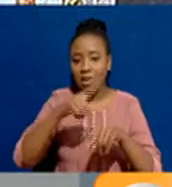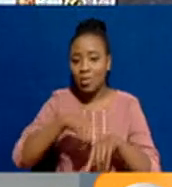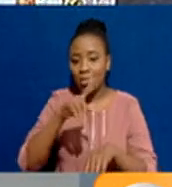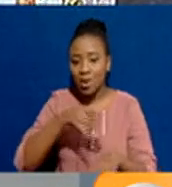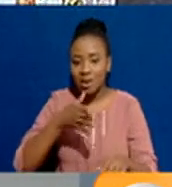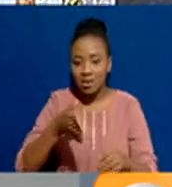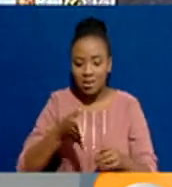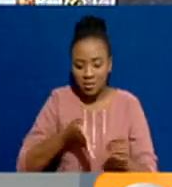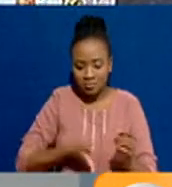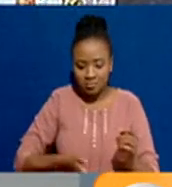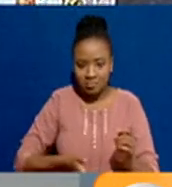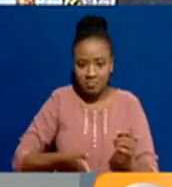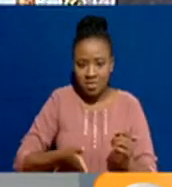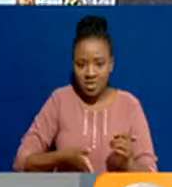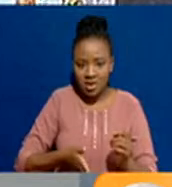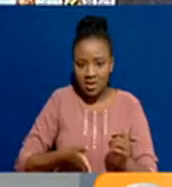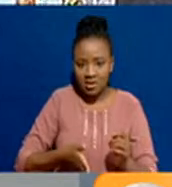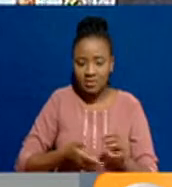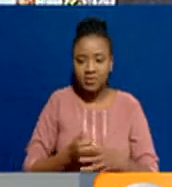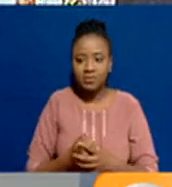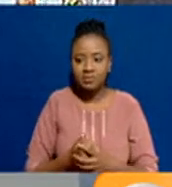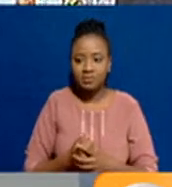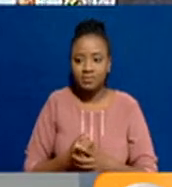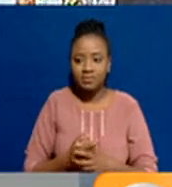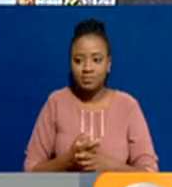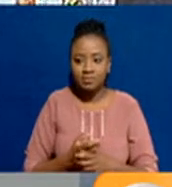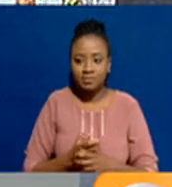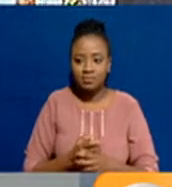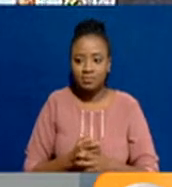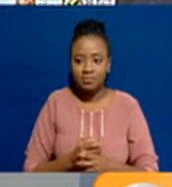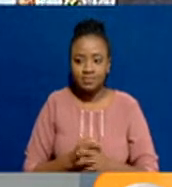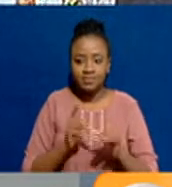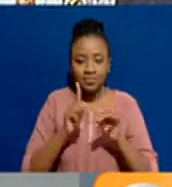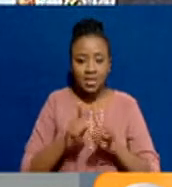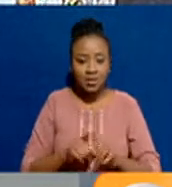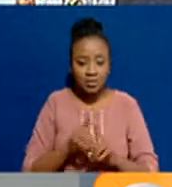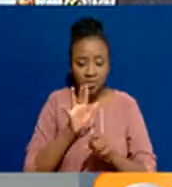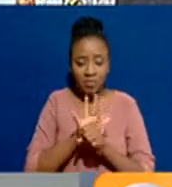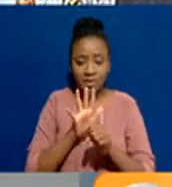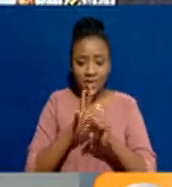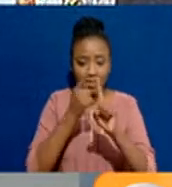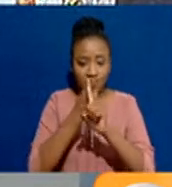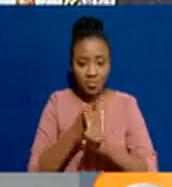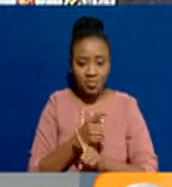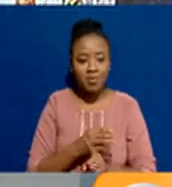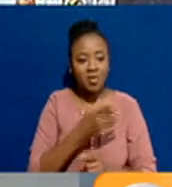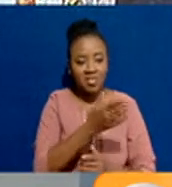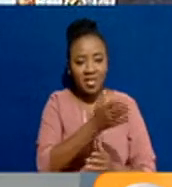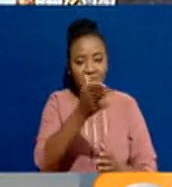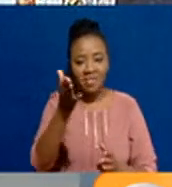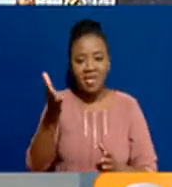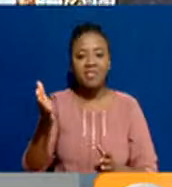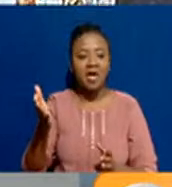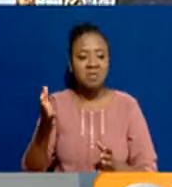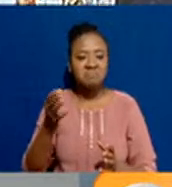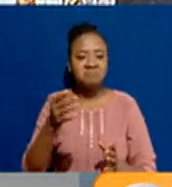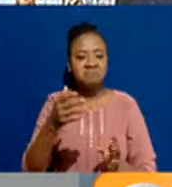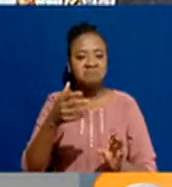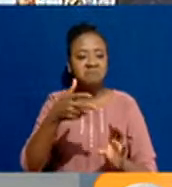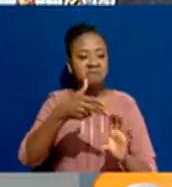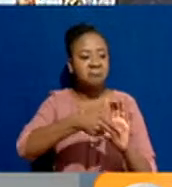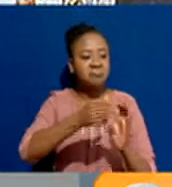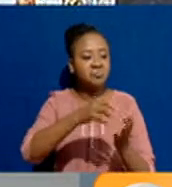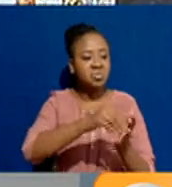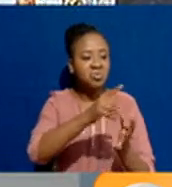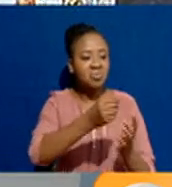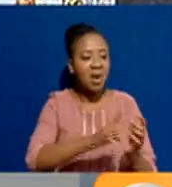midnight Friday, has already pushed the cost of transport up, with the players in the sector hiking fare prices. The new prices